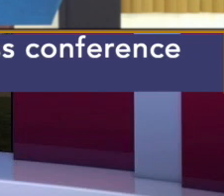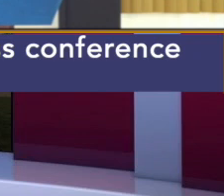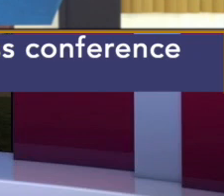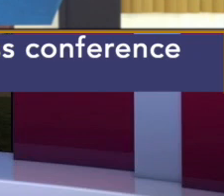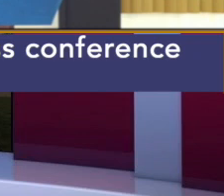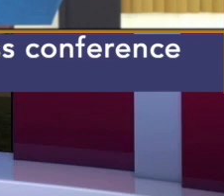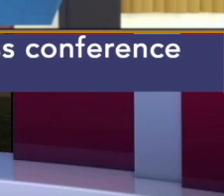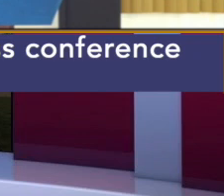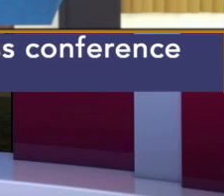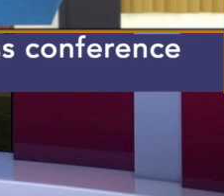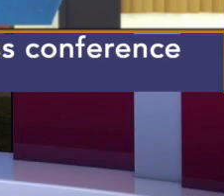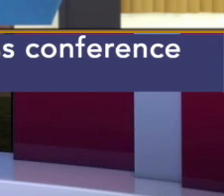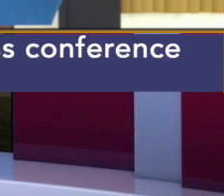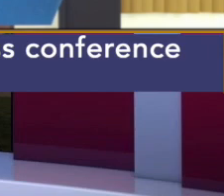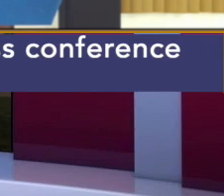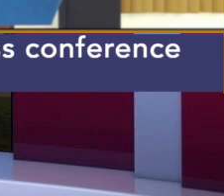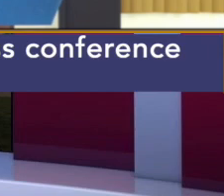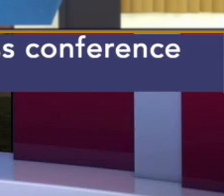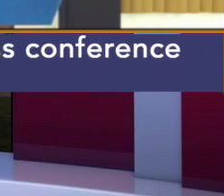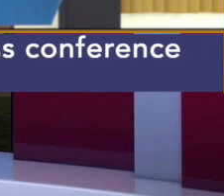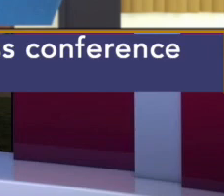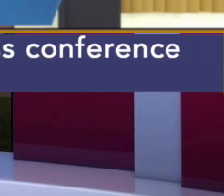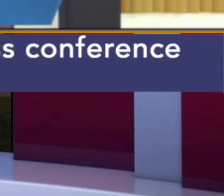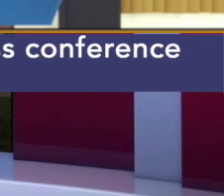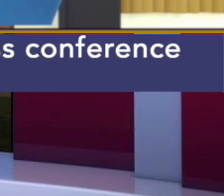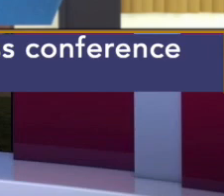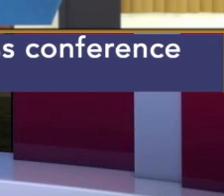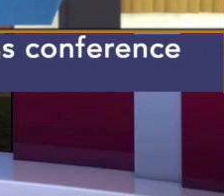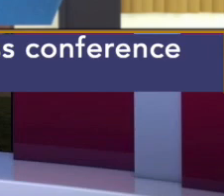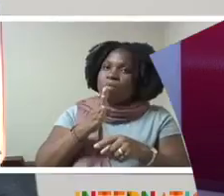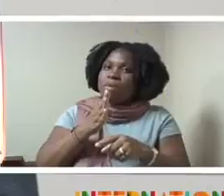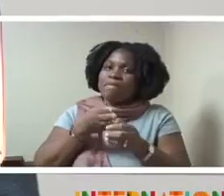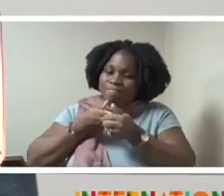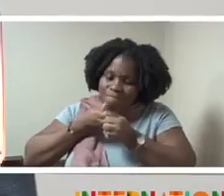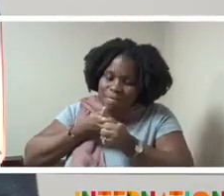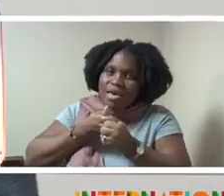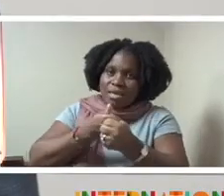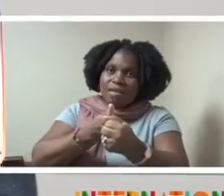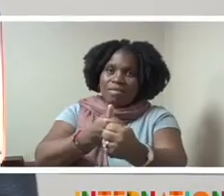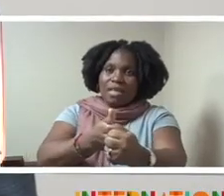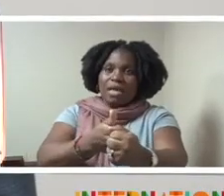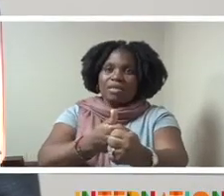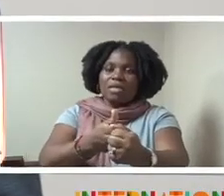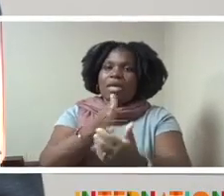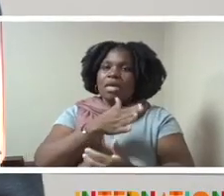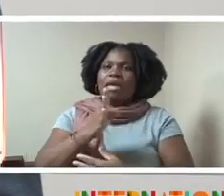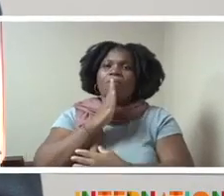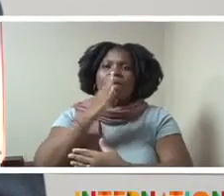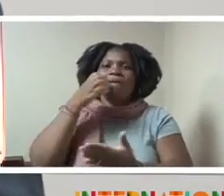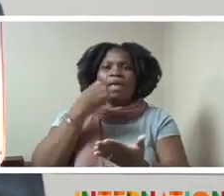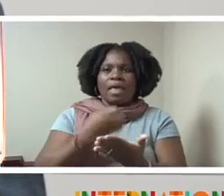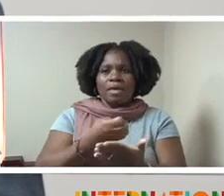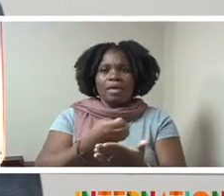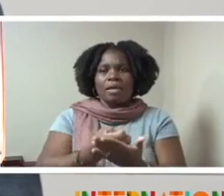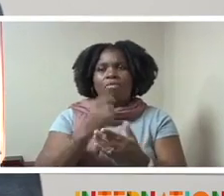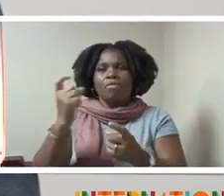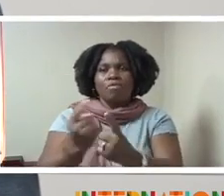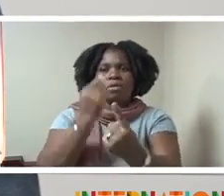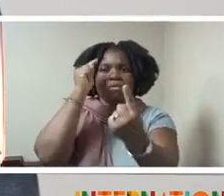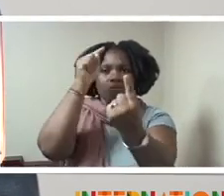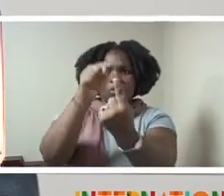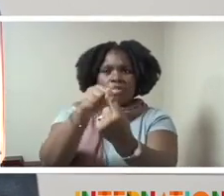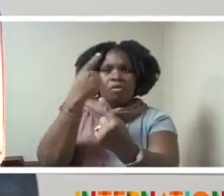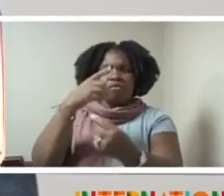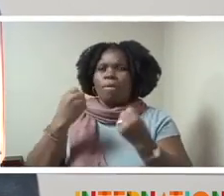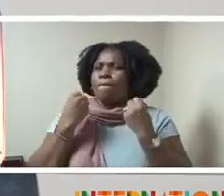and Nevis Newscast YouTube channel. Still to come. These institutions will not only remain steadfast